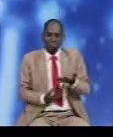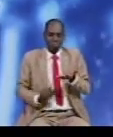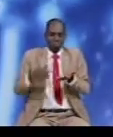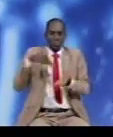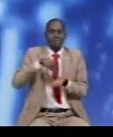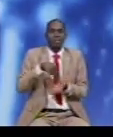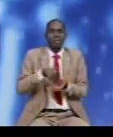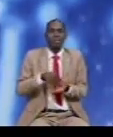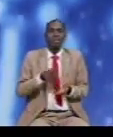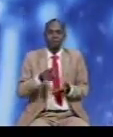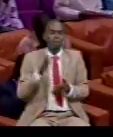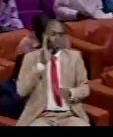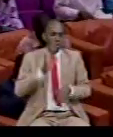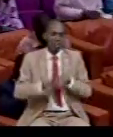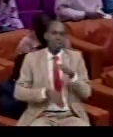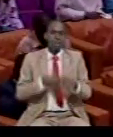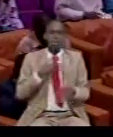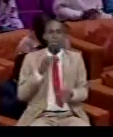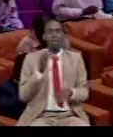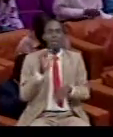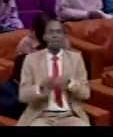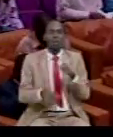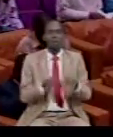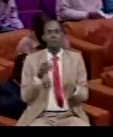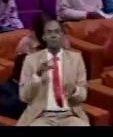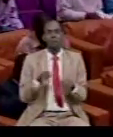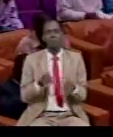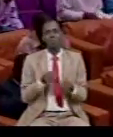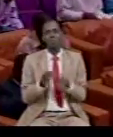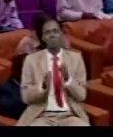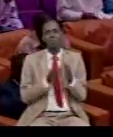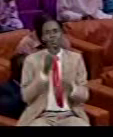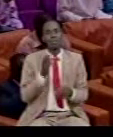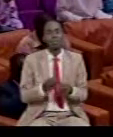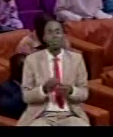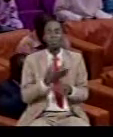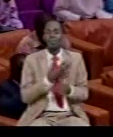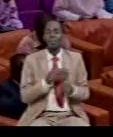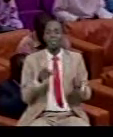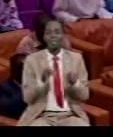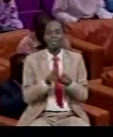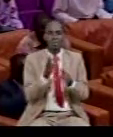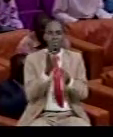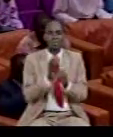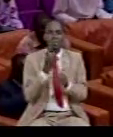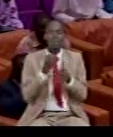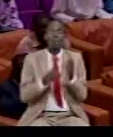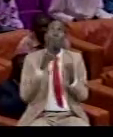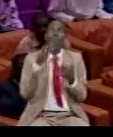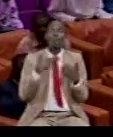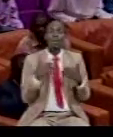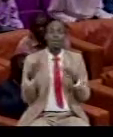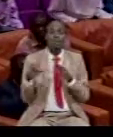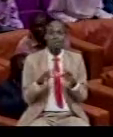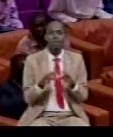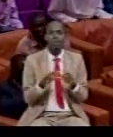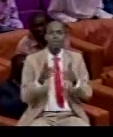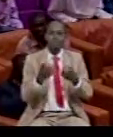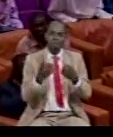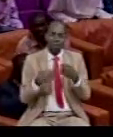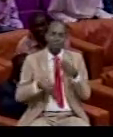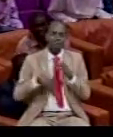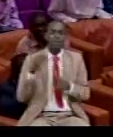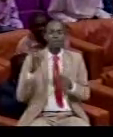up, you rise up and walk. Amen. And as you see what God has done, you come out here and